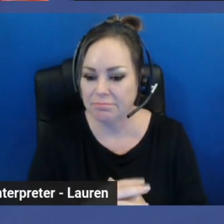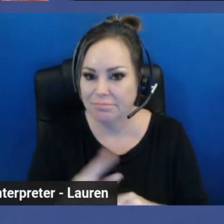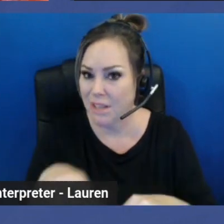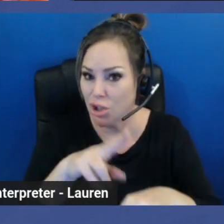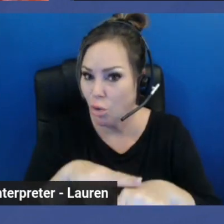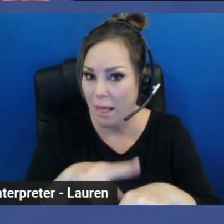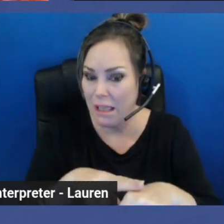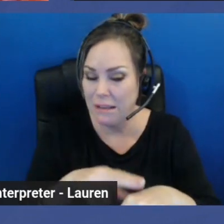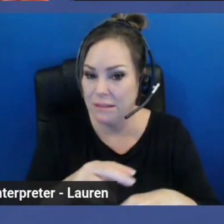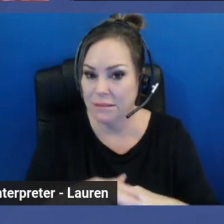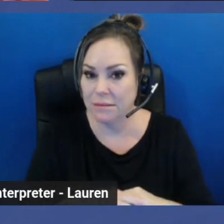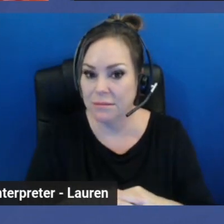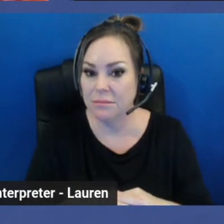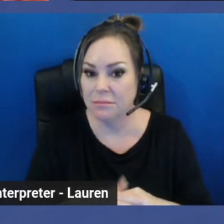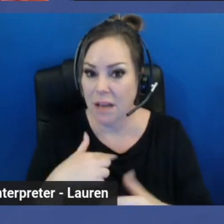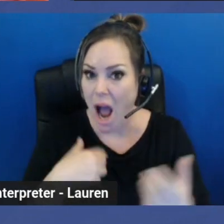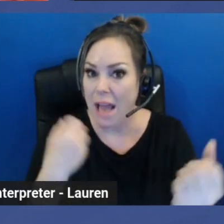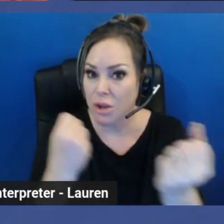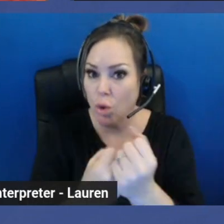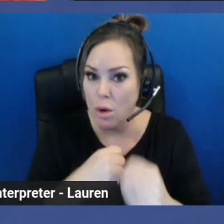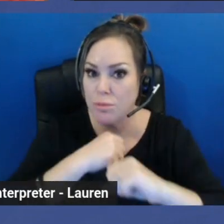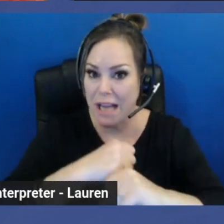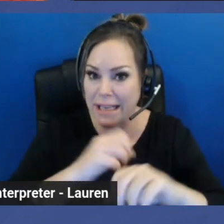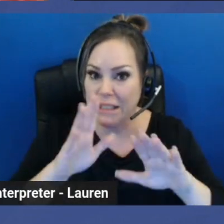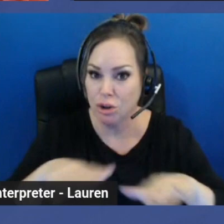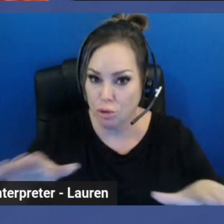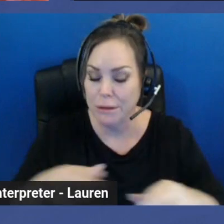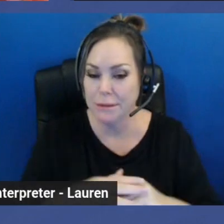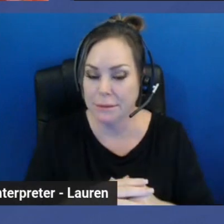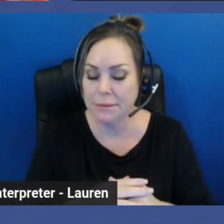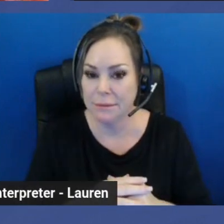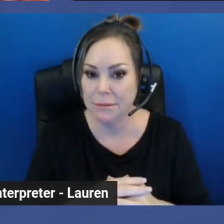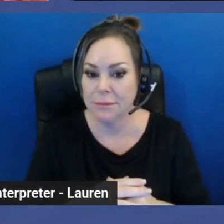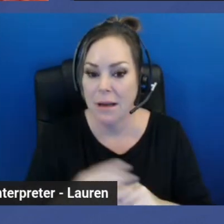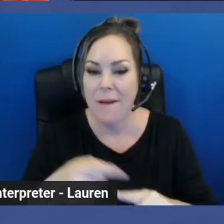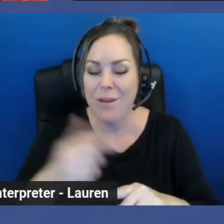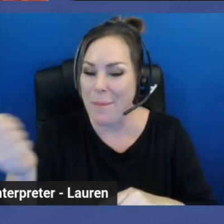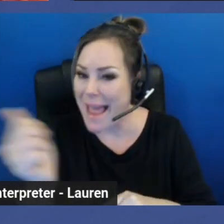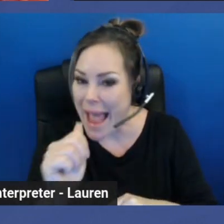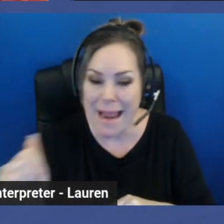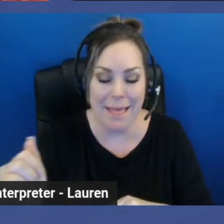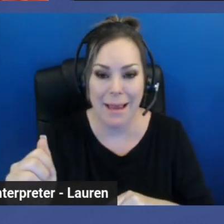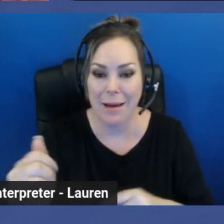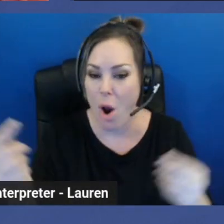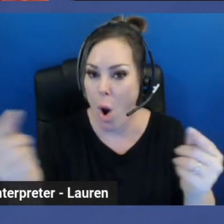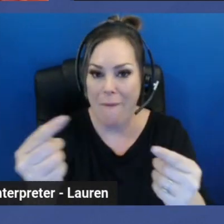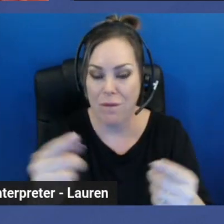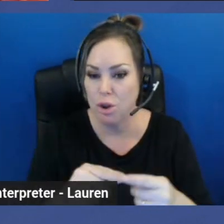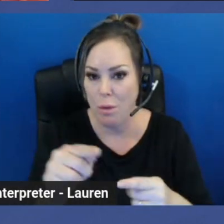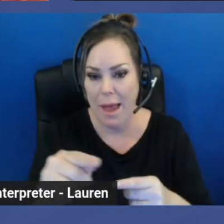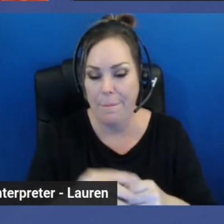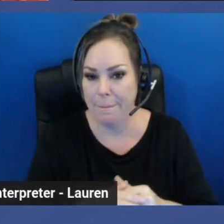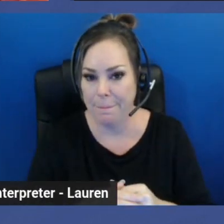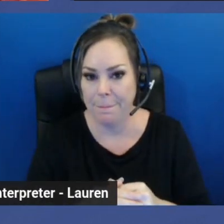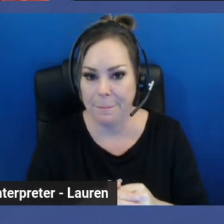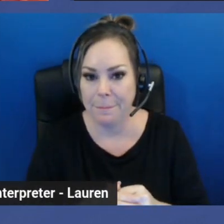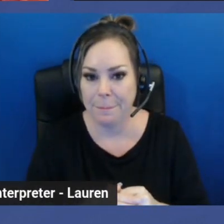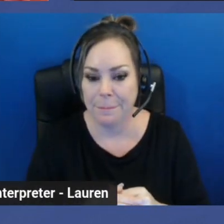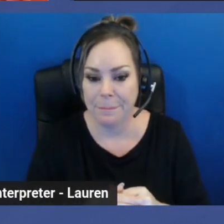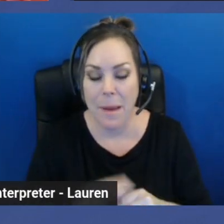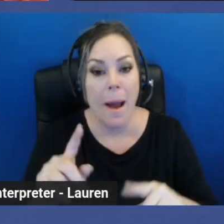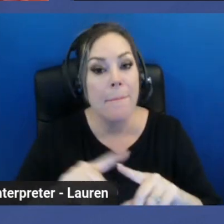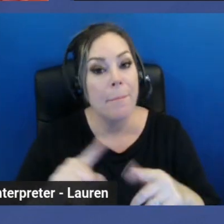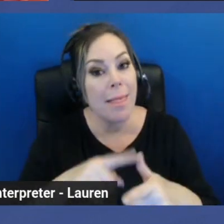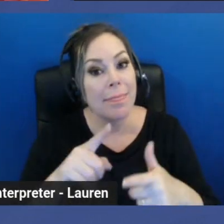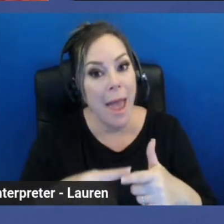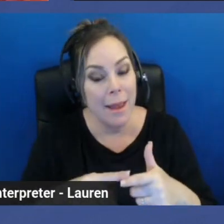Certainly, I endorse protecting children from anything that would be harmful to them. But then